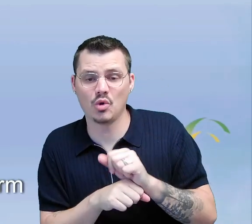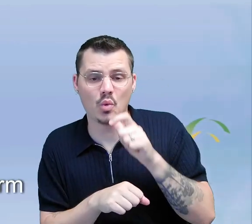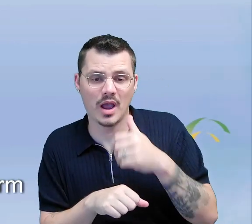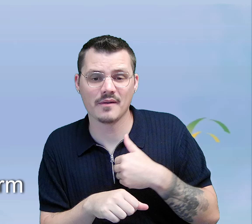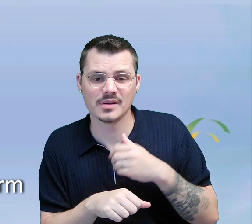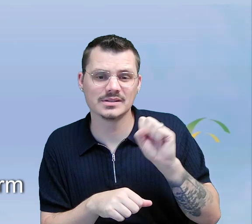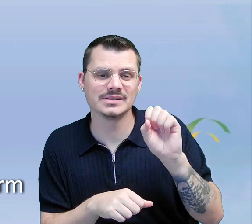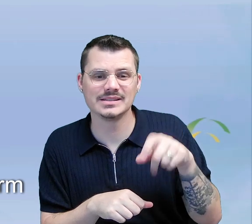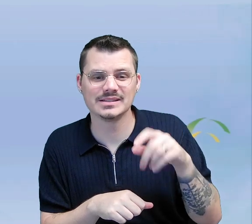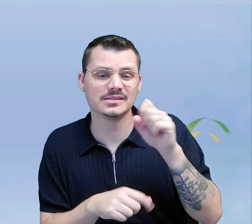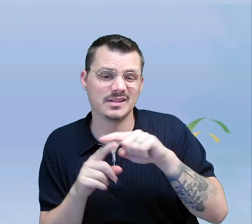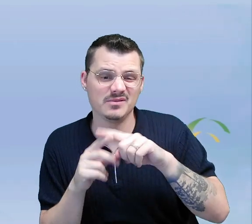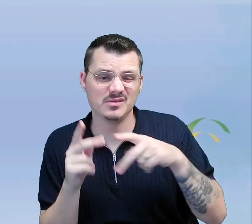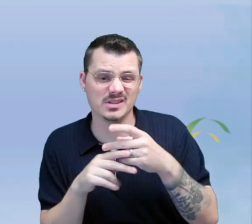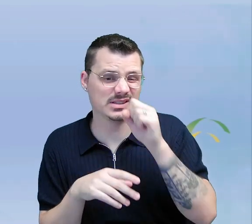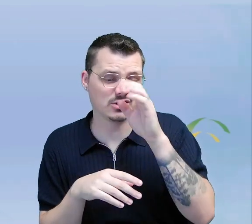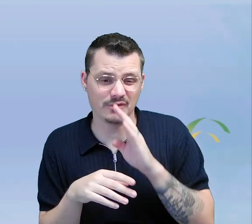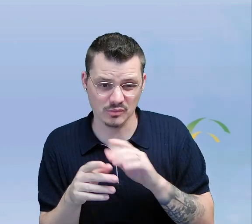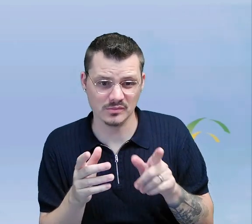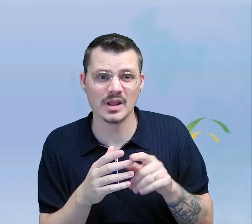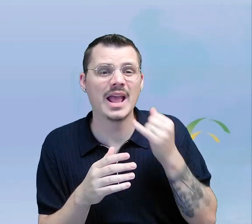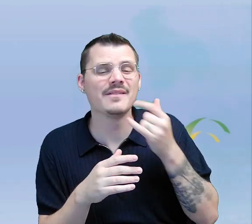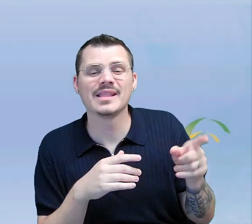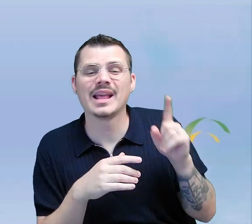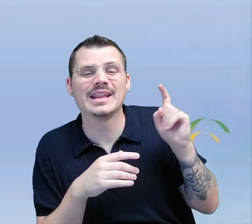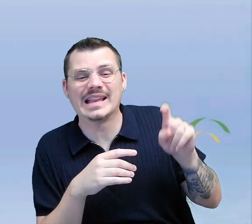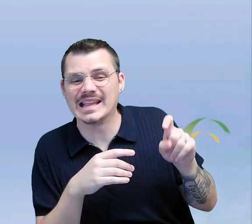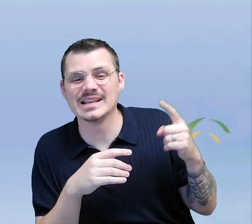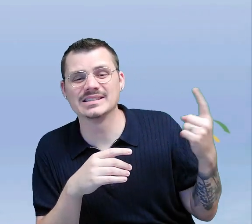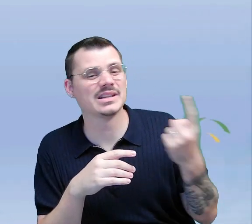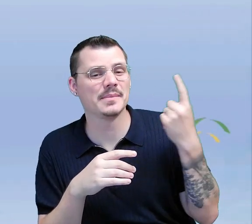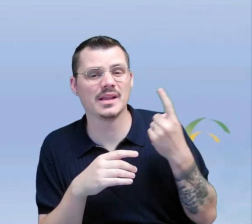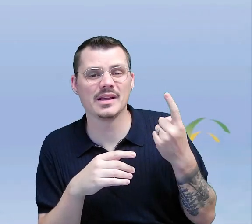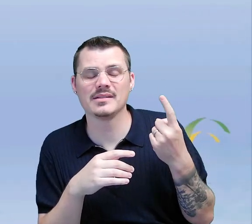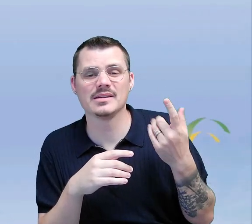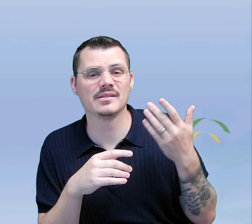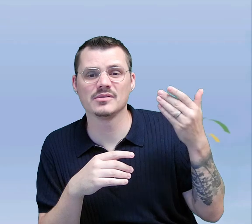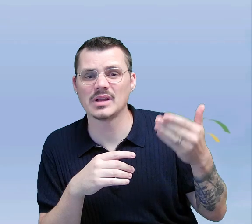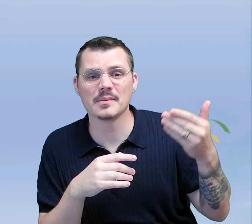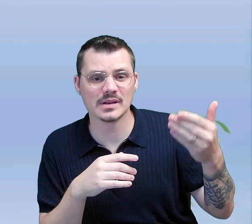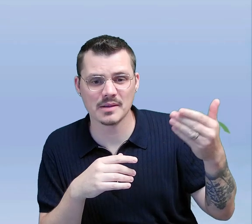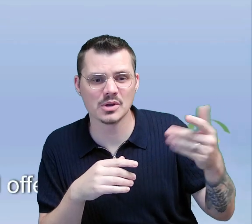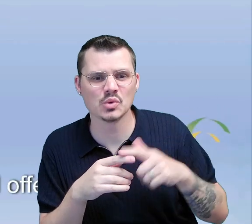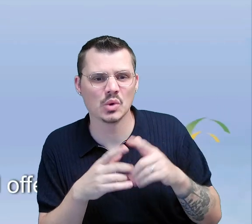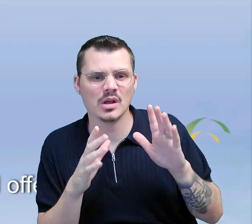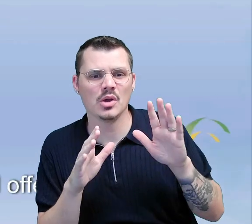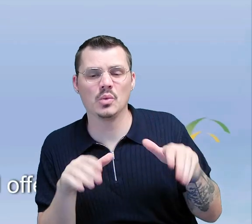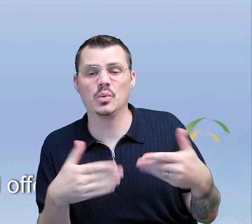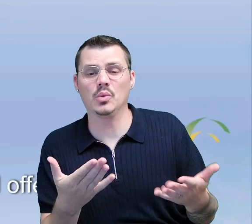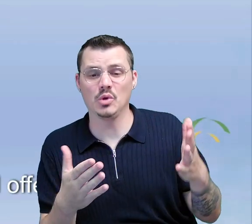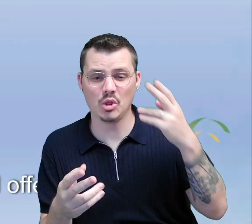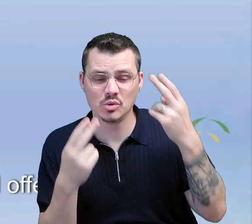with who have schizophreniform conditions, if they need something from time to time to